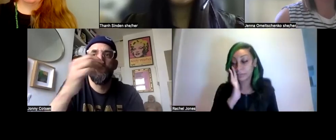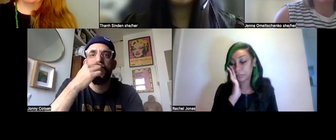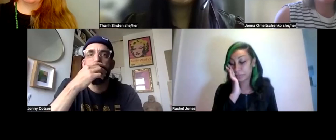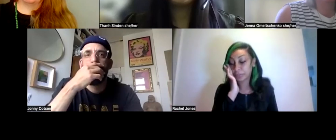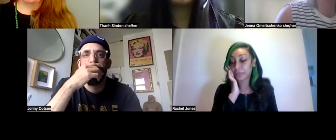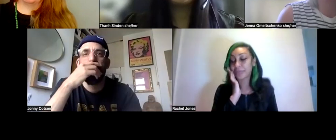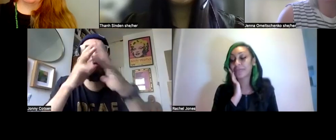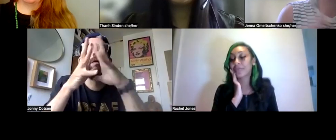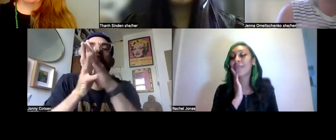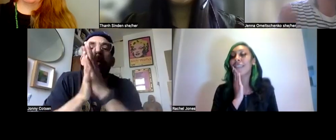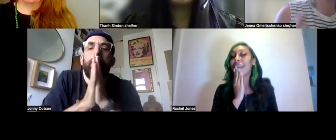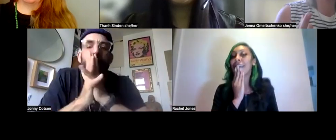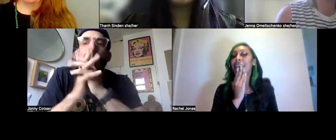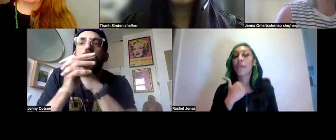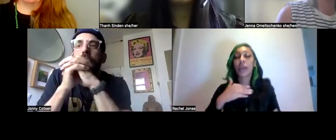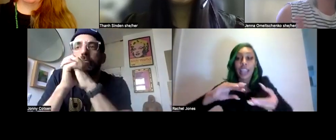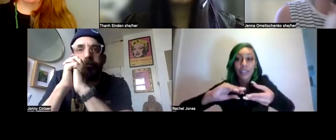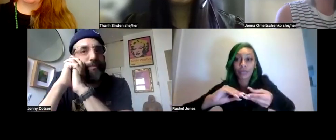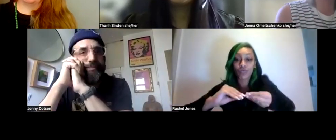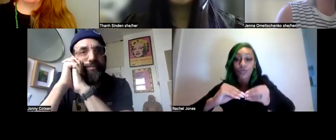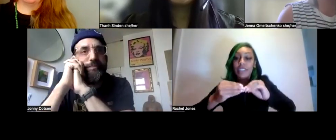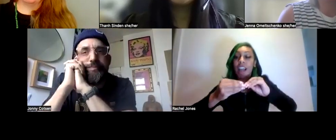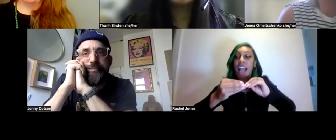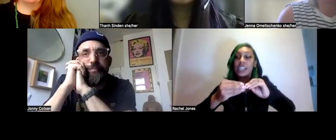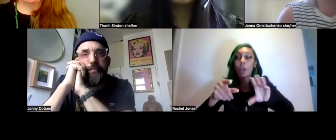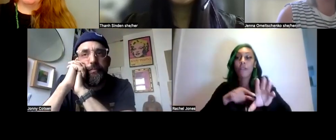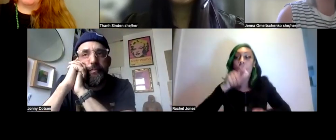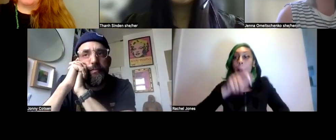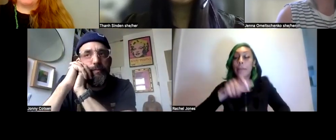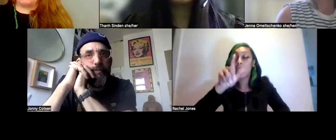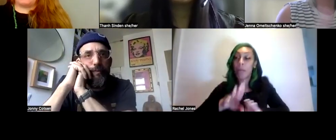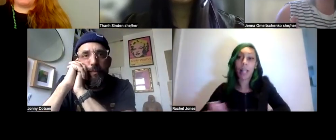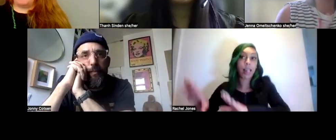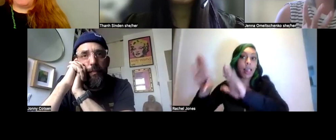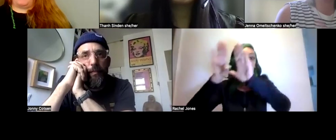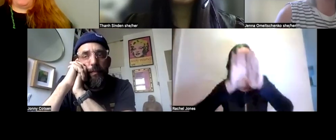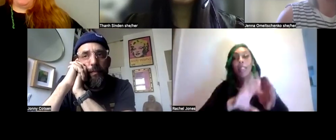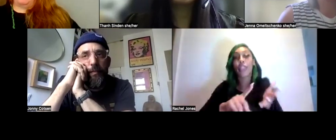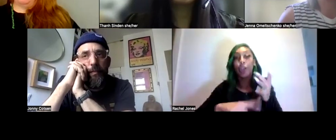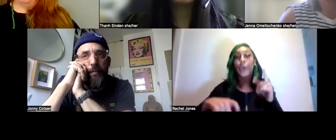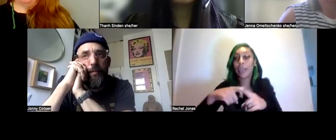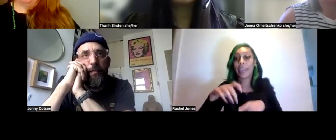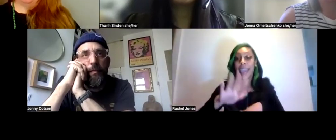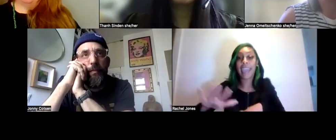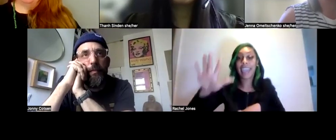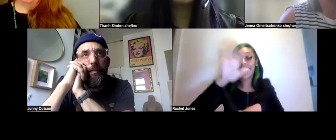schools touring, we're devising with young people across the country. We were in a school in Sunderland yesterday, doing that devising work. So,